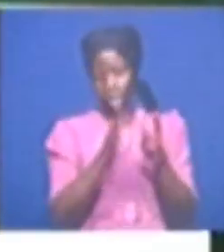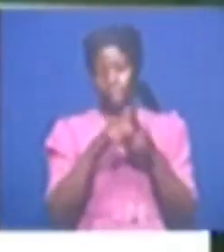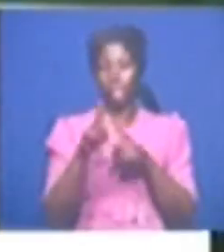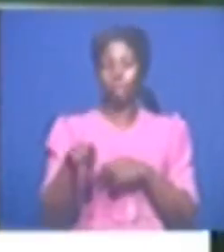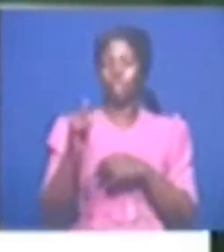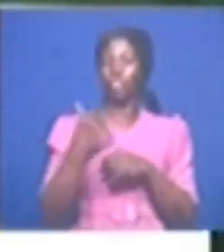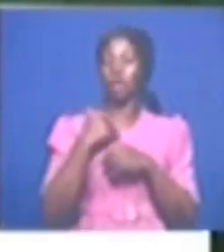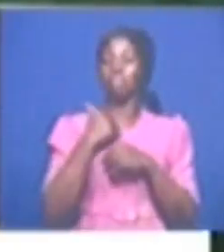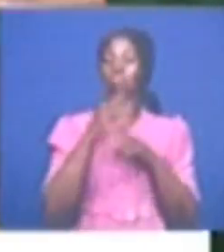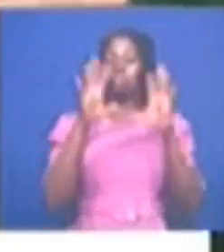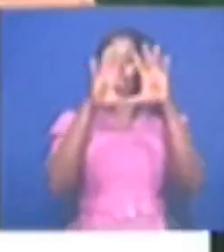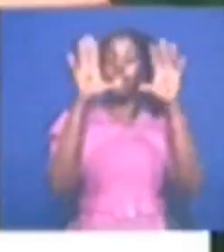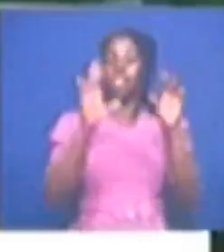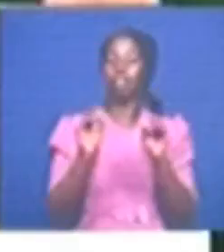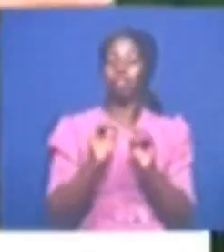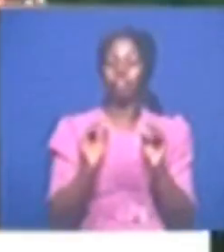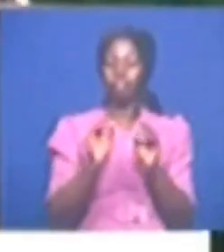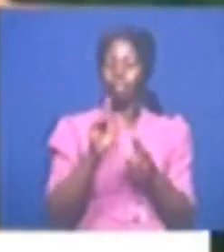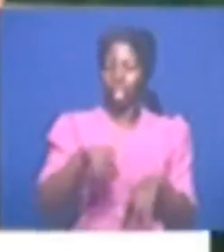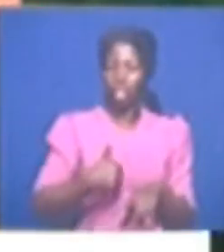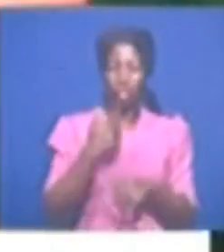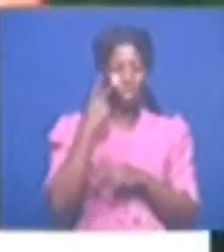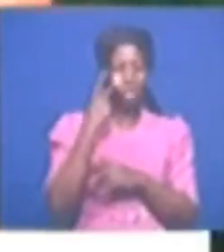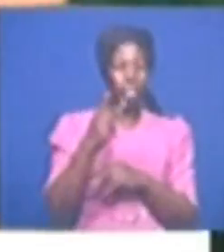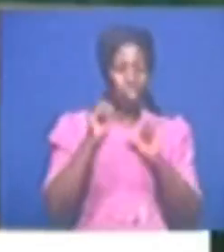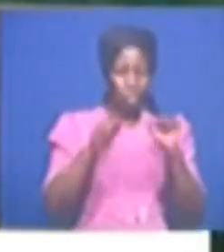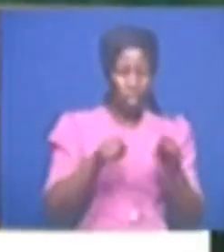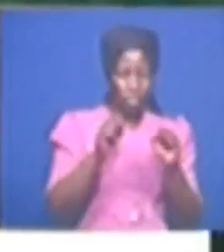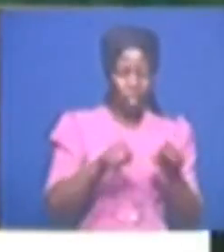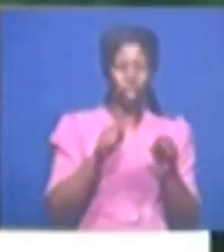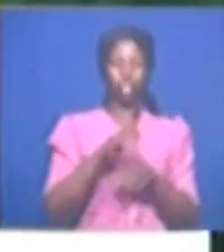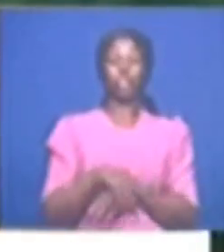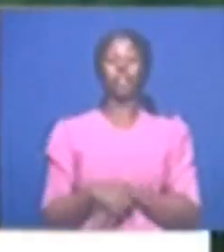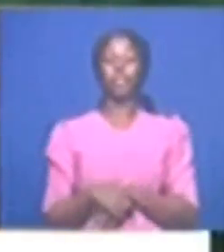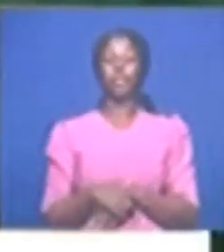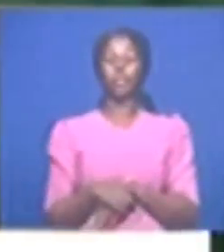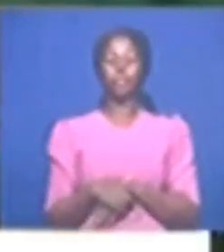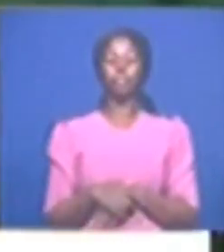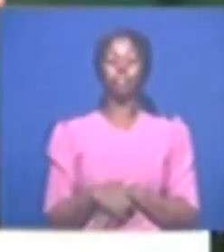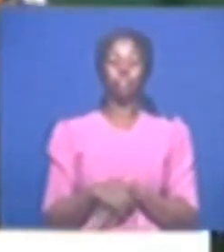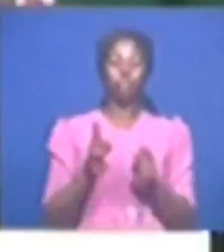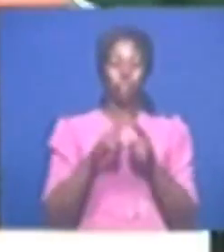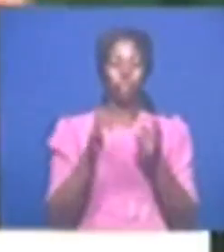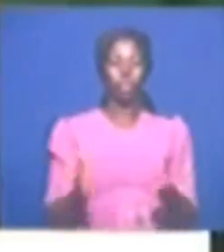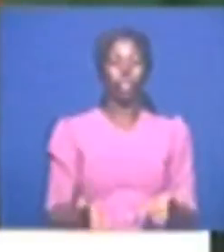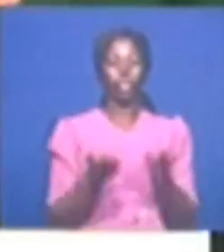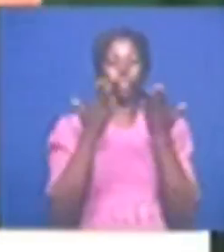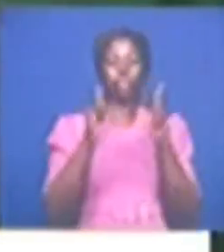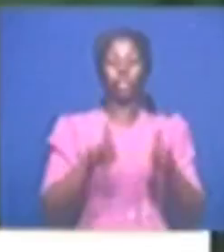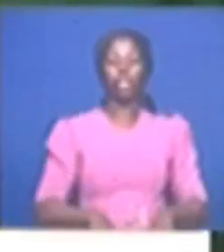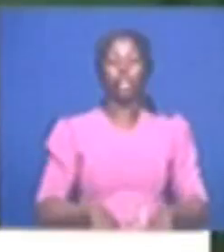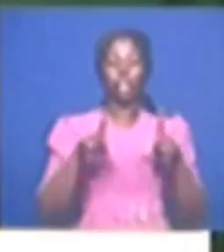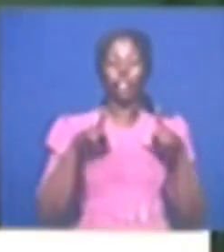budgeted for. And I see a potential, Your Excellency, to uplift the